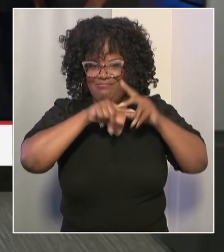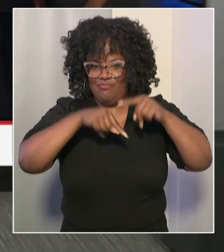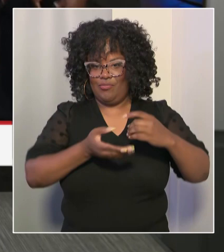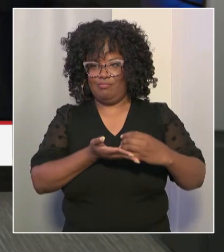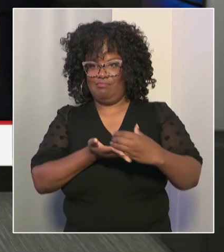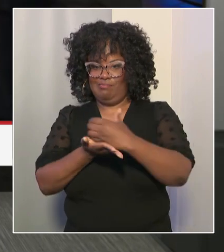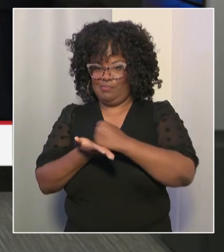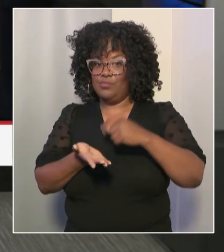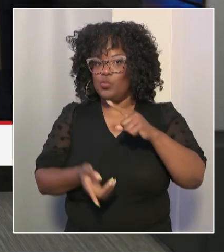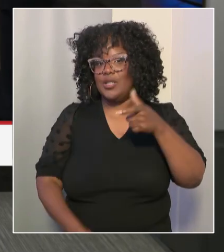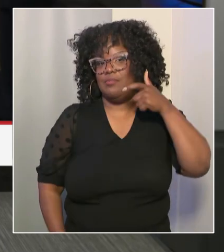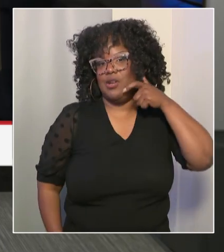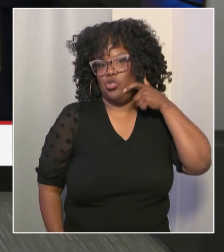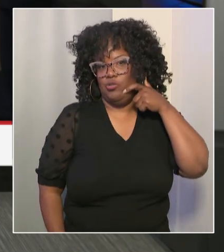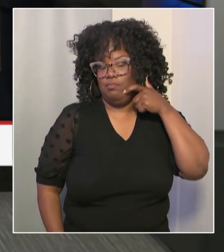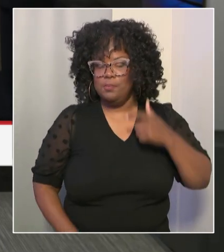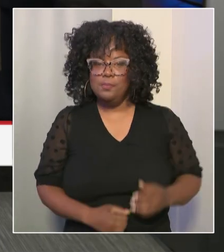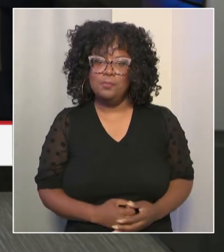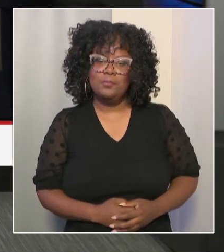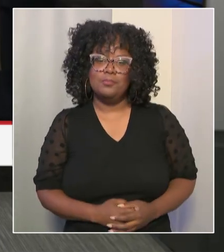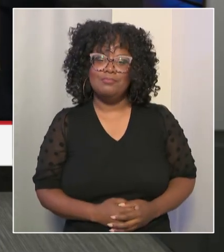budget.